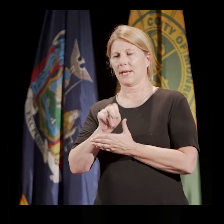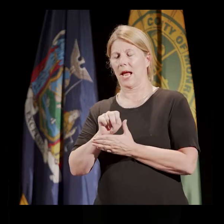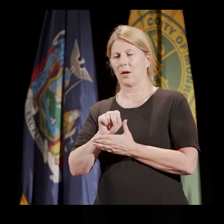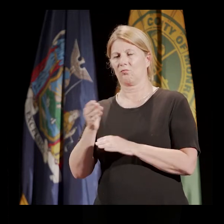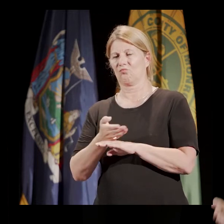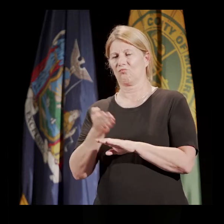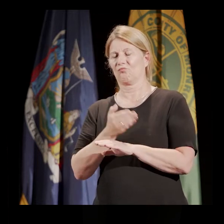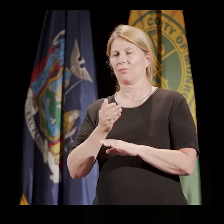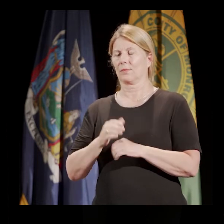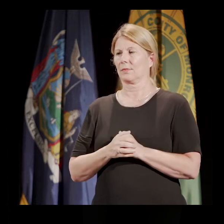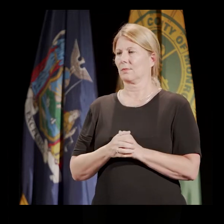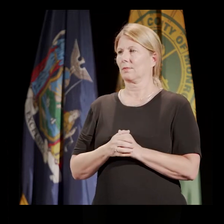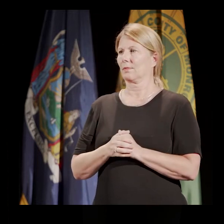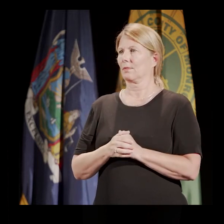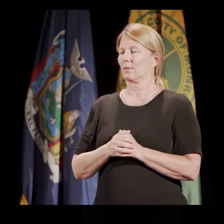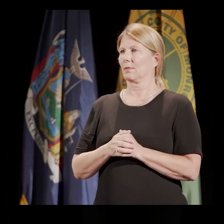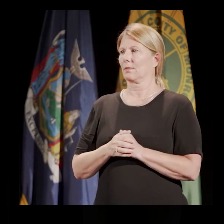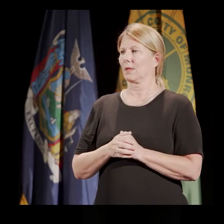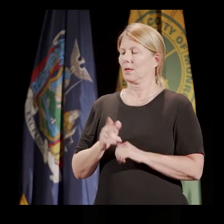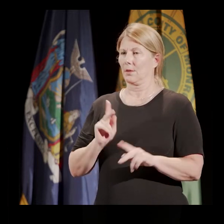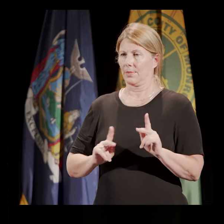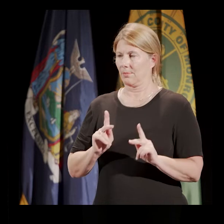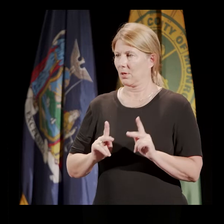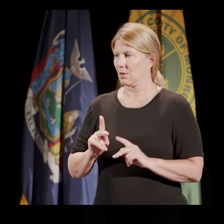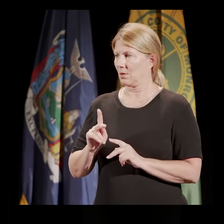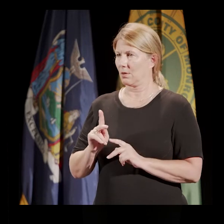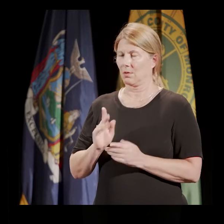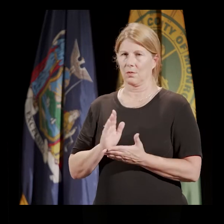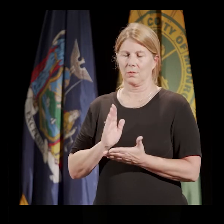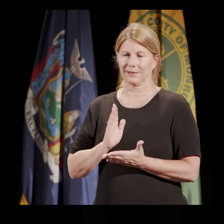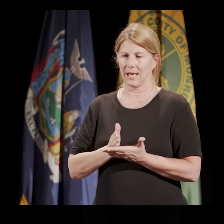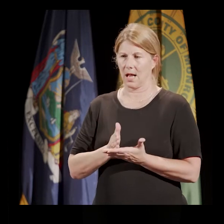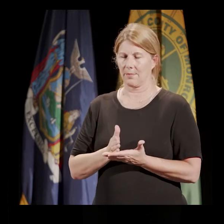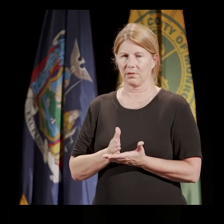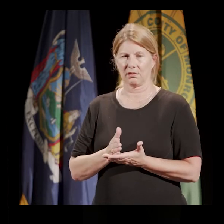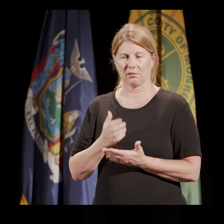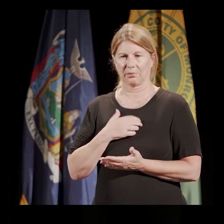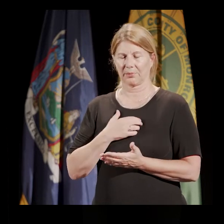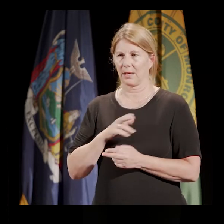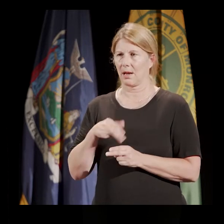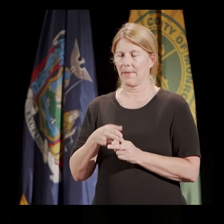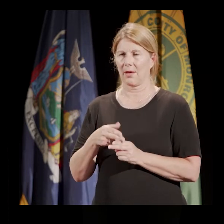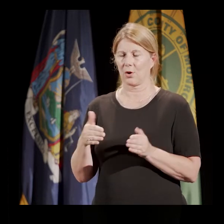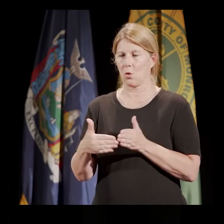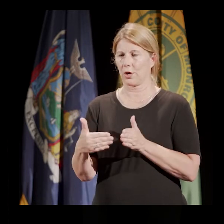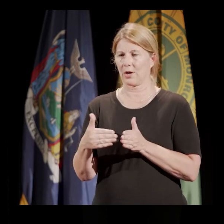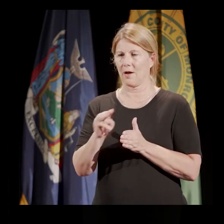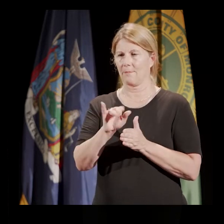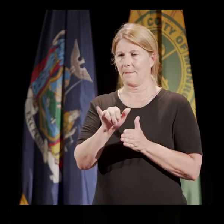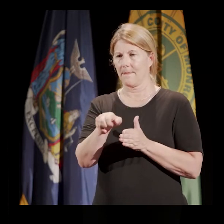Citizens, colleagues, you will finally stop hearing me scream about the corner of Main and Clinton.